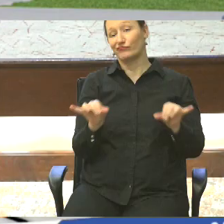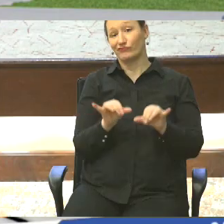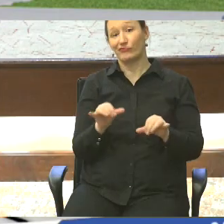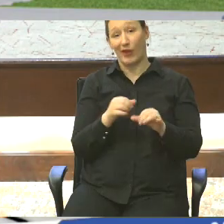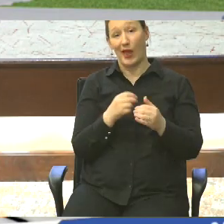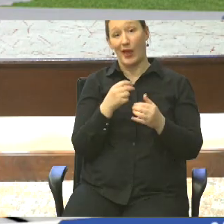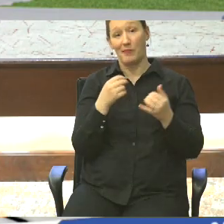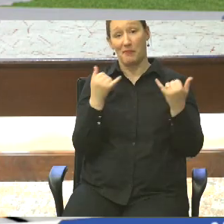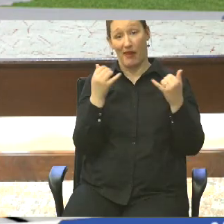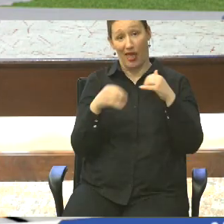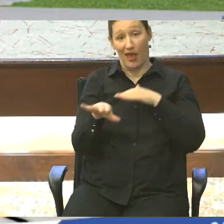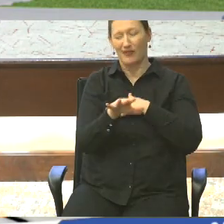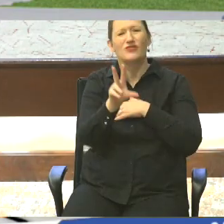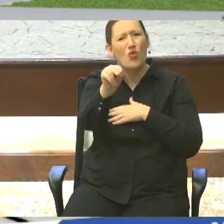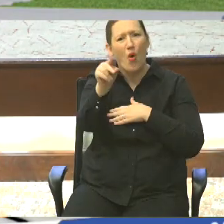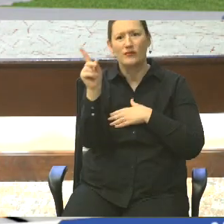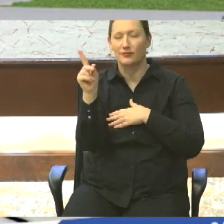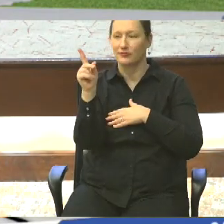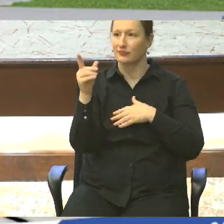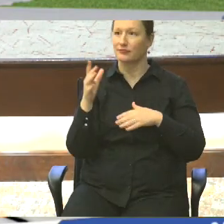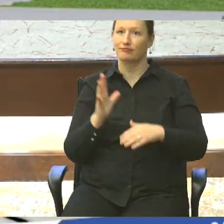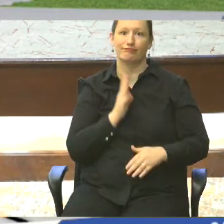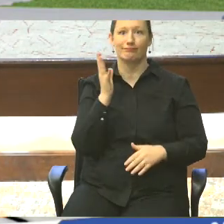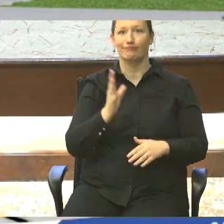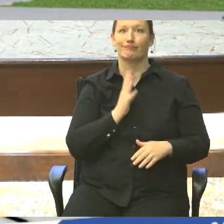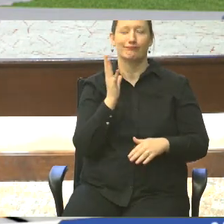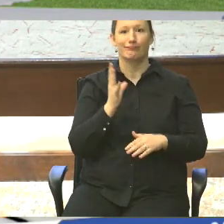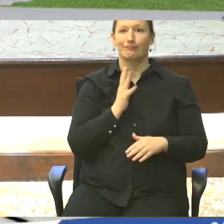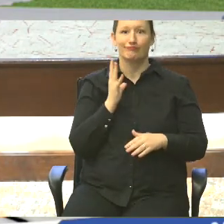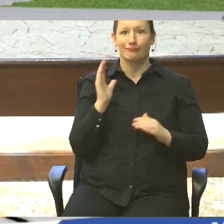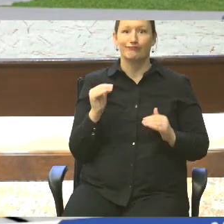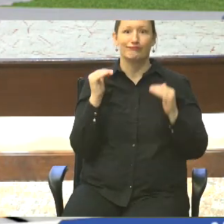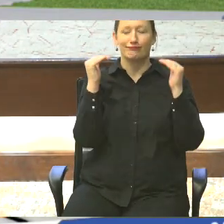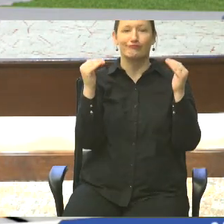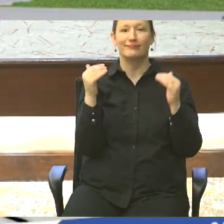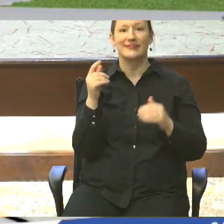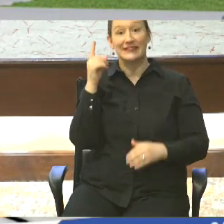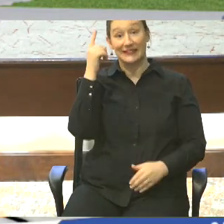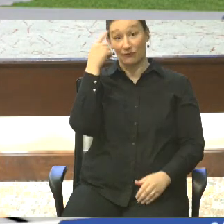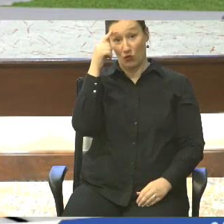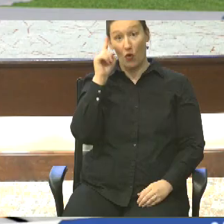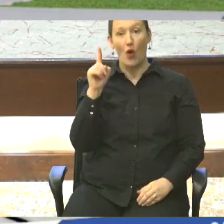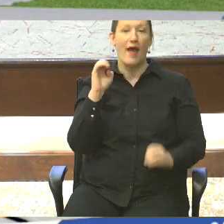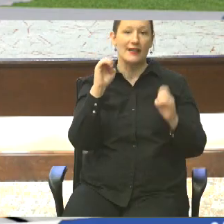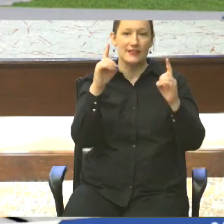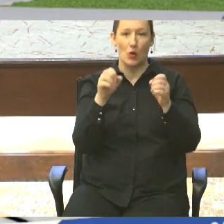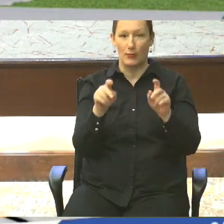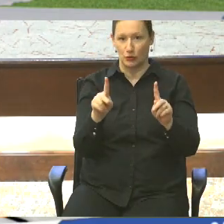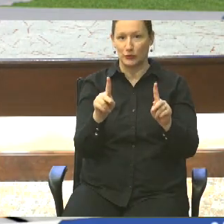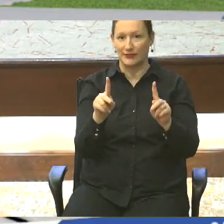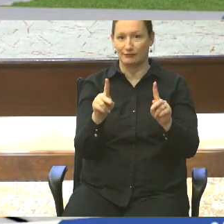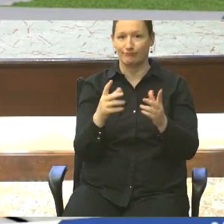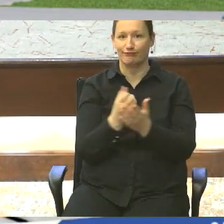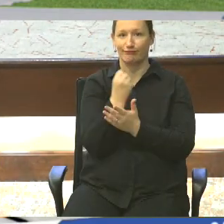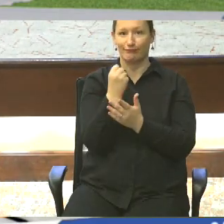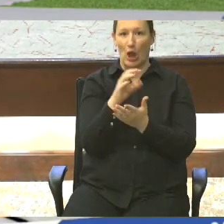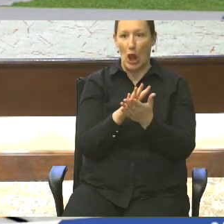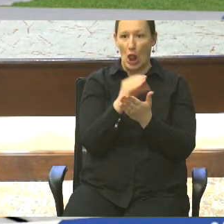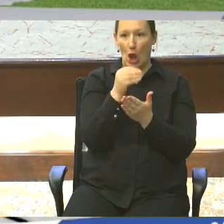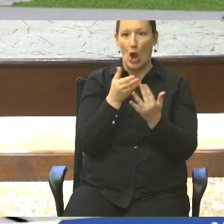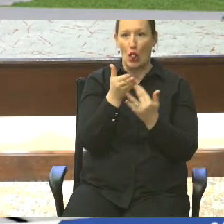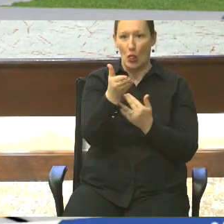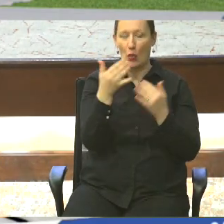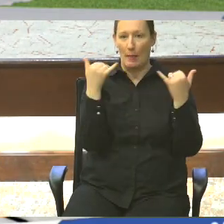draw people in, but at the same time offer an educational opportunity. So what we've come up with is really an